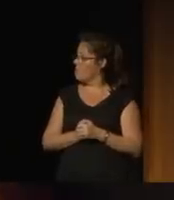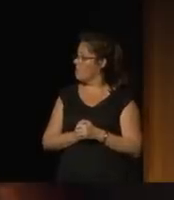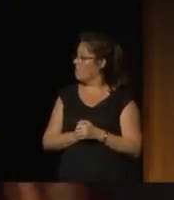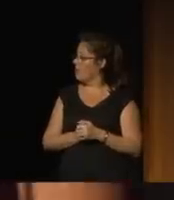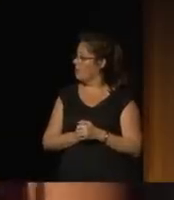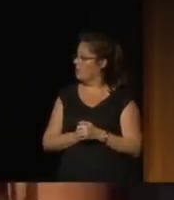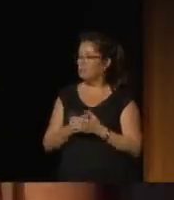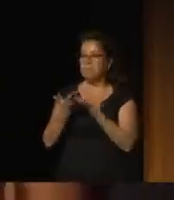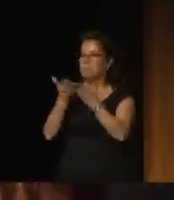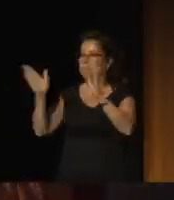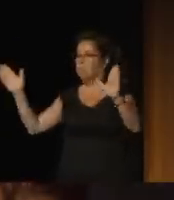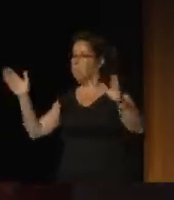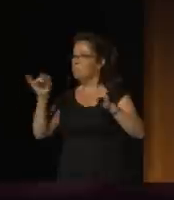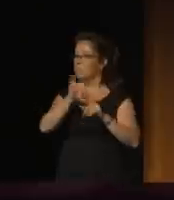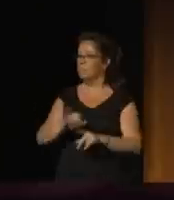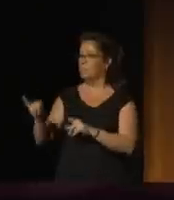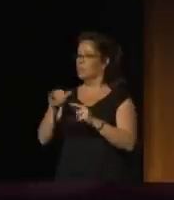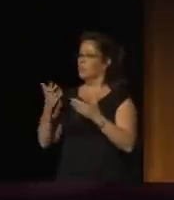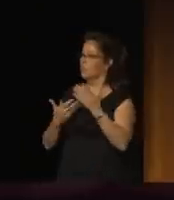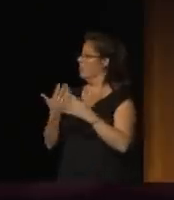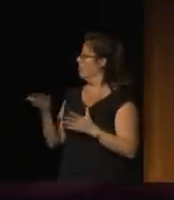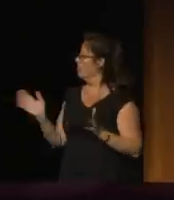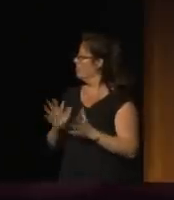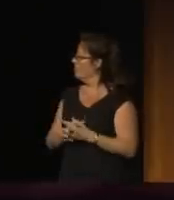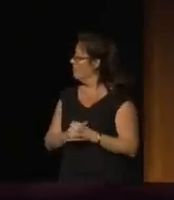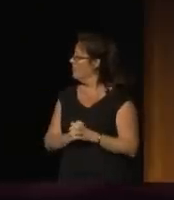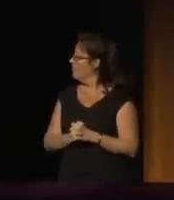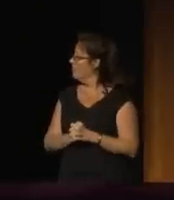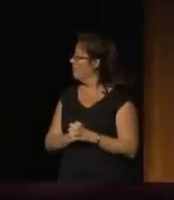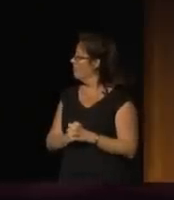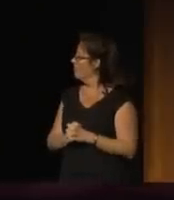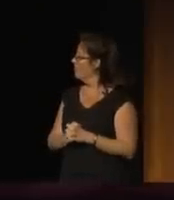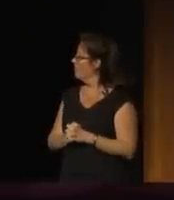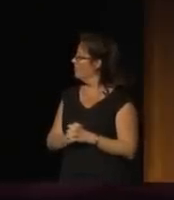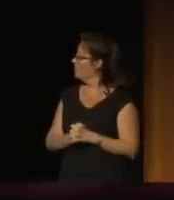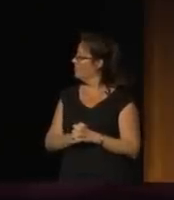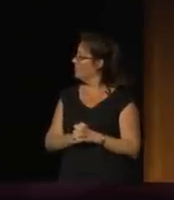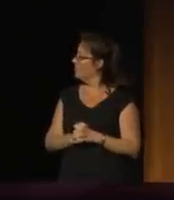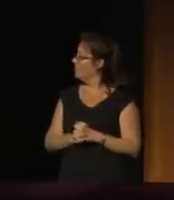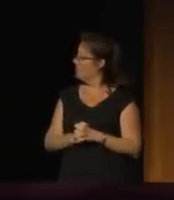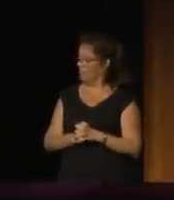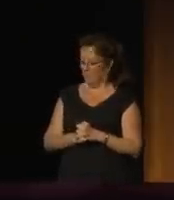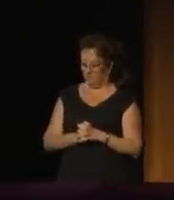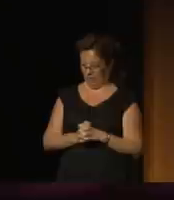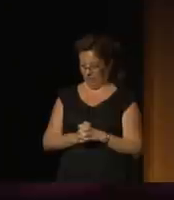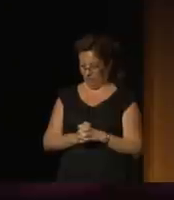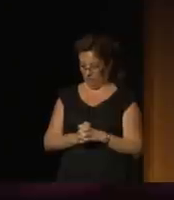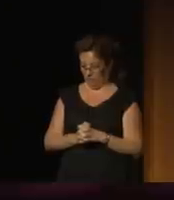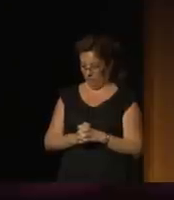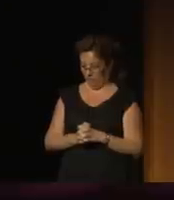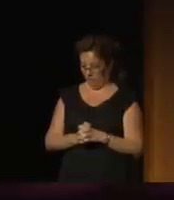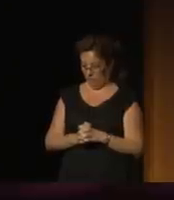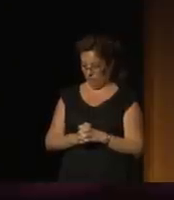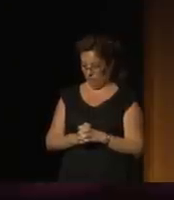I don't know. Okay, just a quick answer for me. Thank you. Sorry. And good on you. And your mother, yes. Okay, so